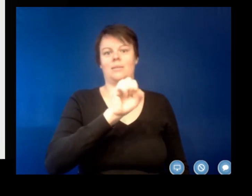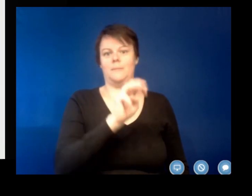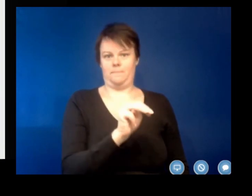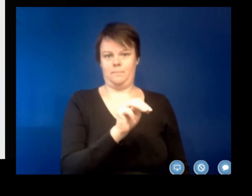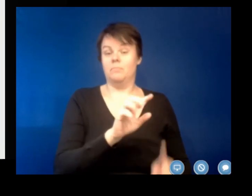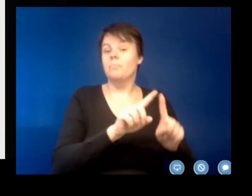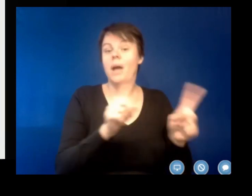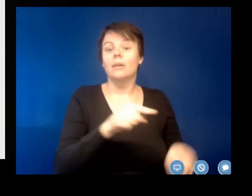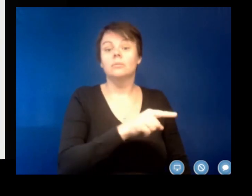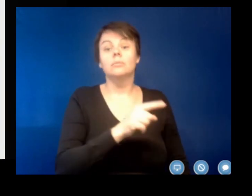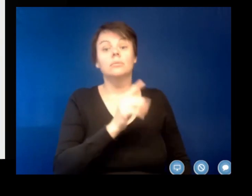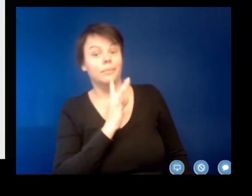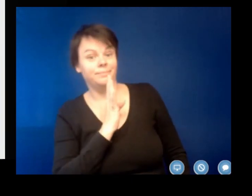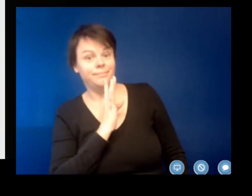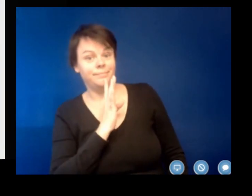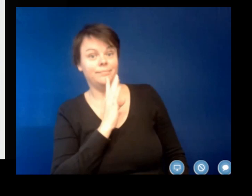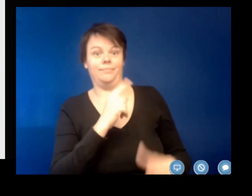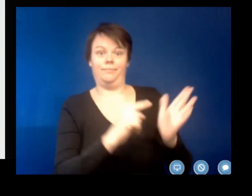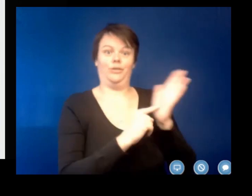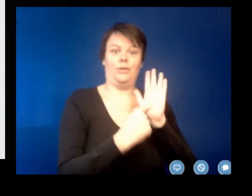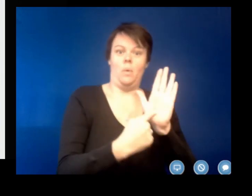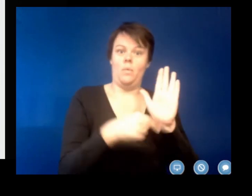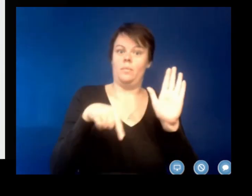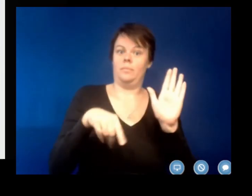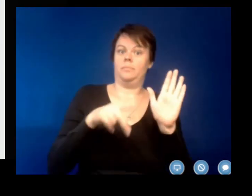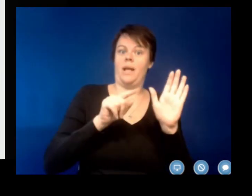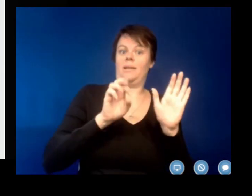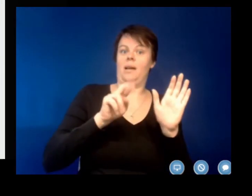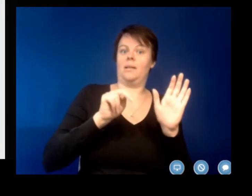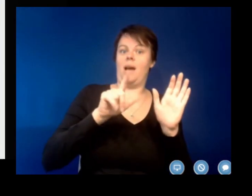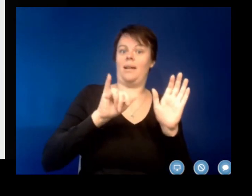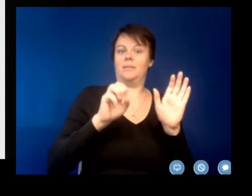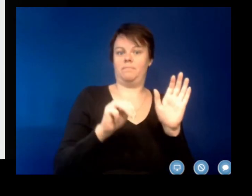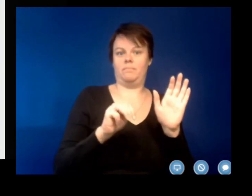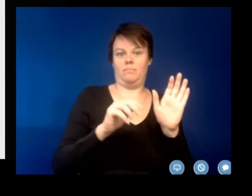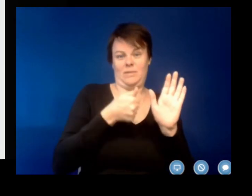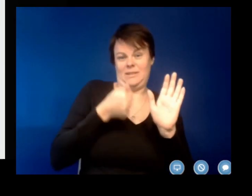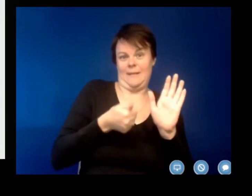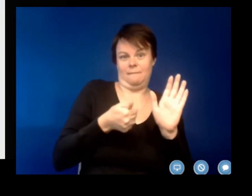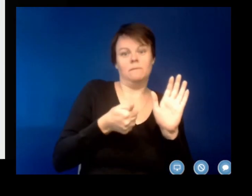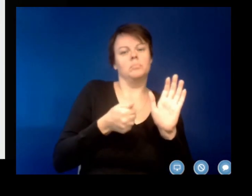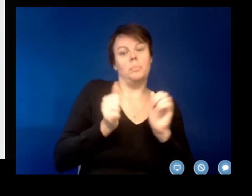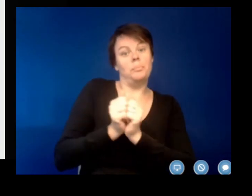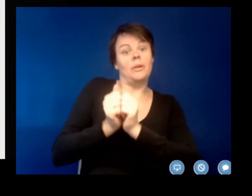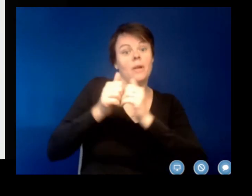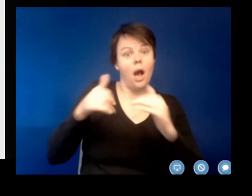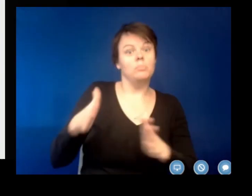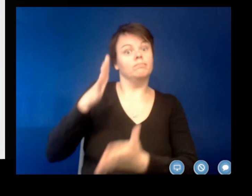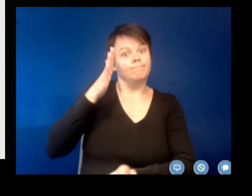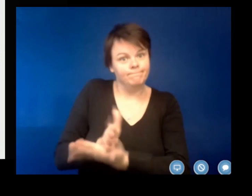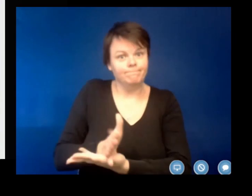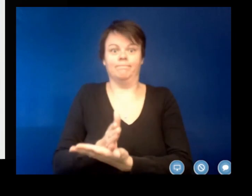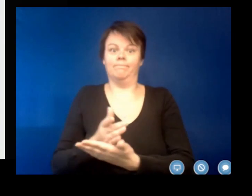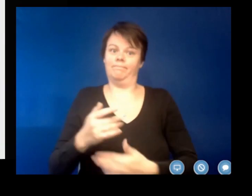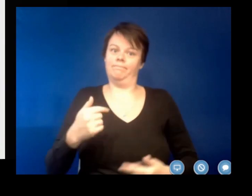desirability, oh, that's a very difficult word, desirability of the data. And the interesting point is that in our interviews, of course,